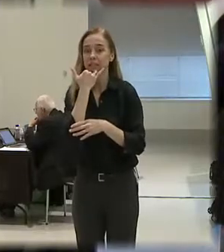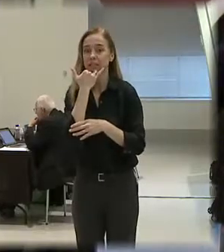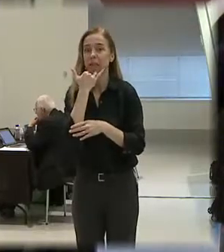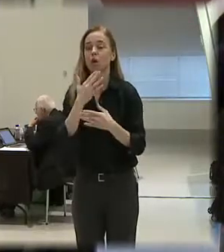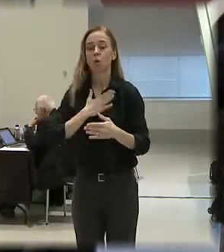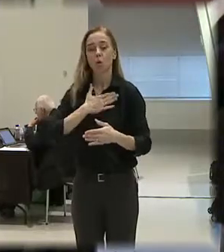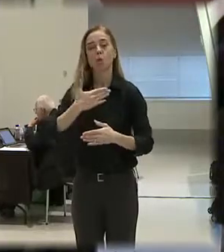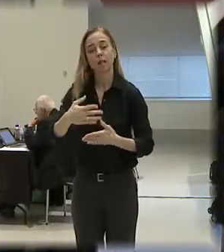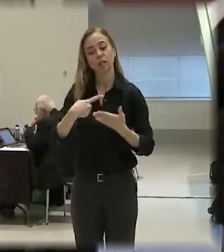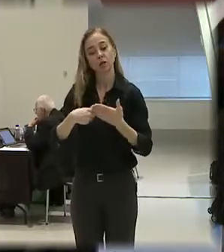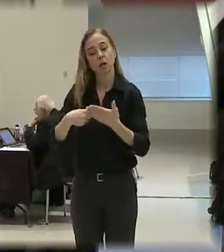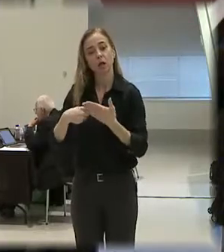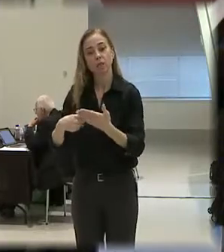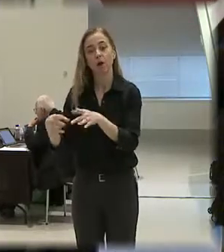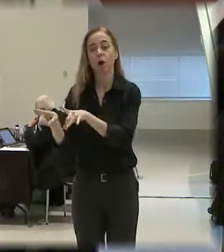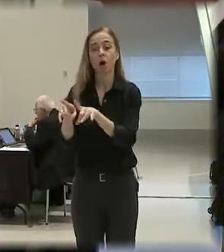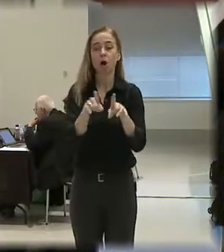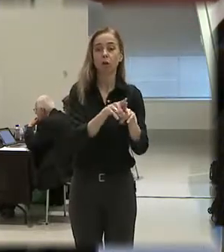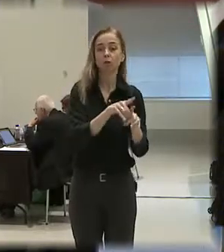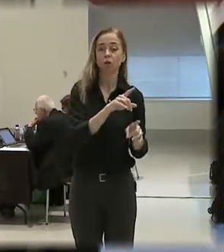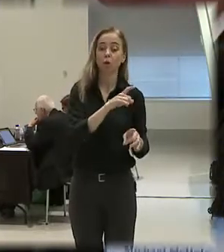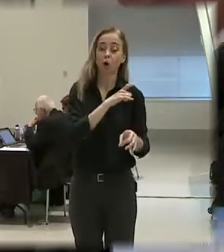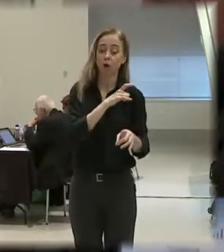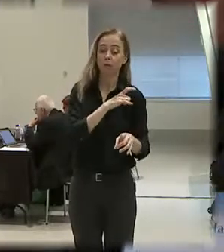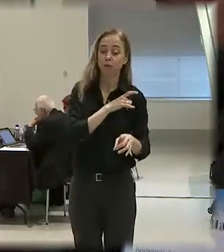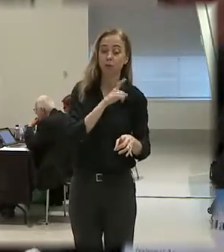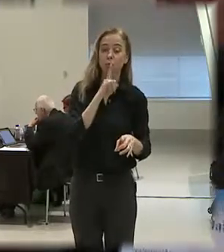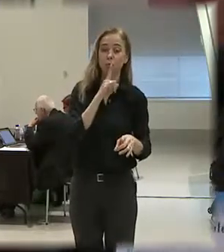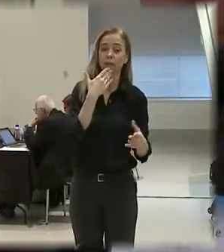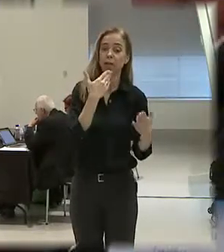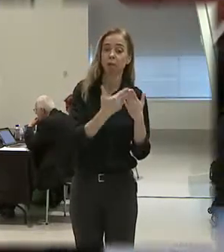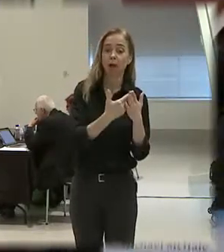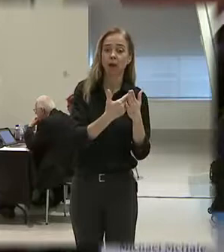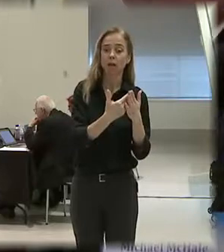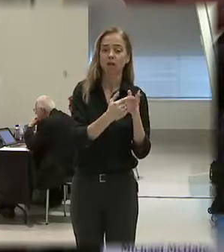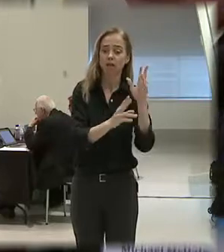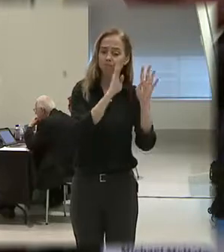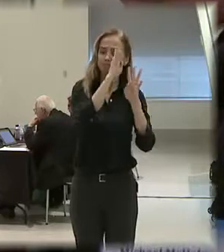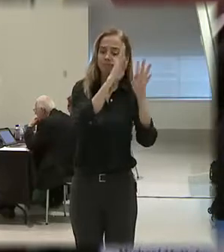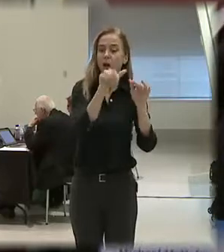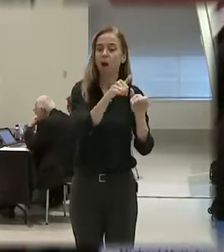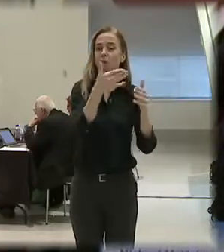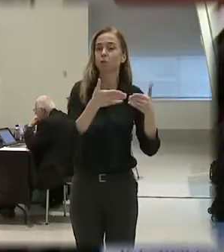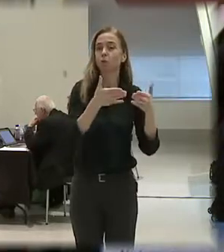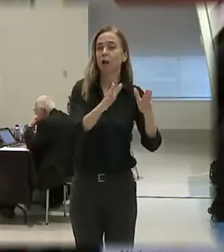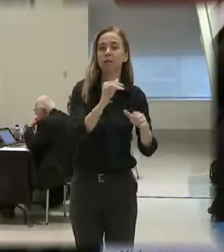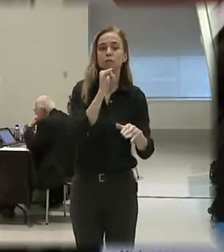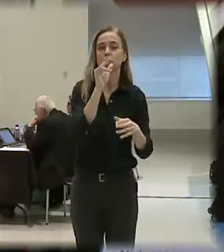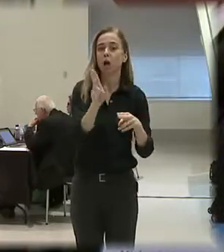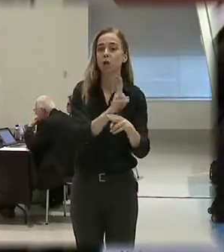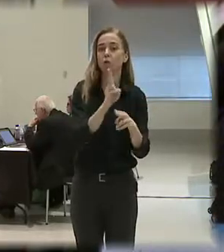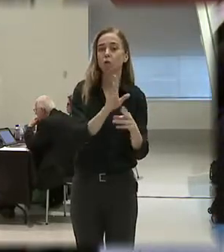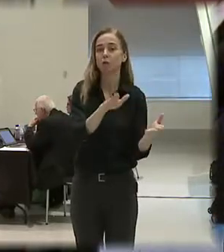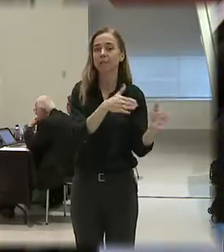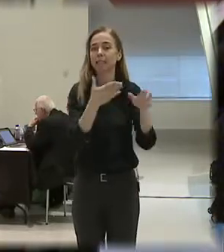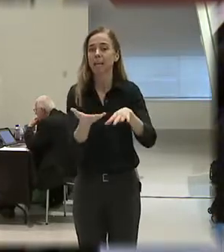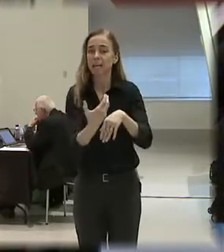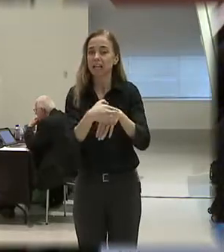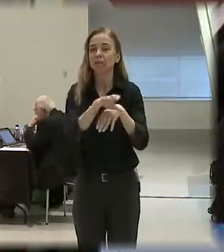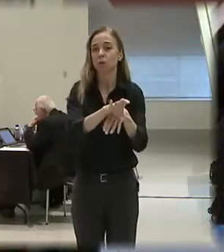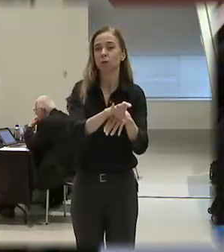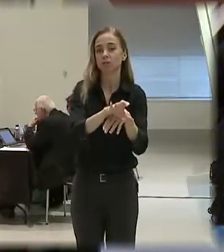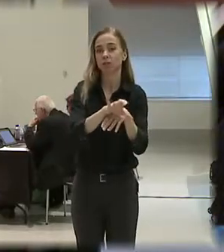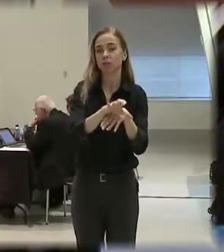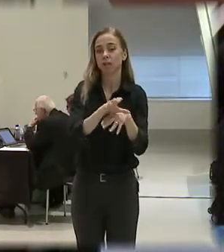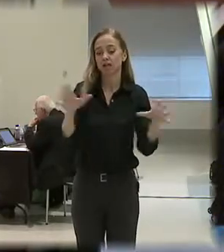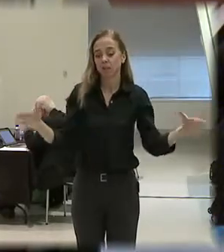who did really well and figured out alternatives to use of force and alternatives to deadly force, and explained to his fellow officers or